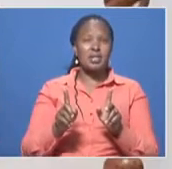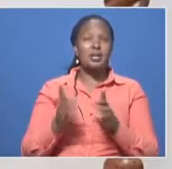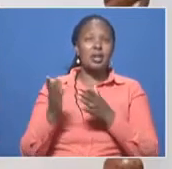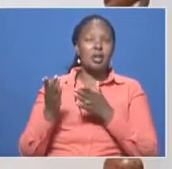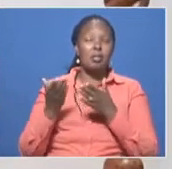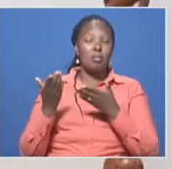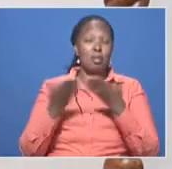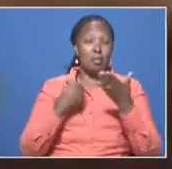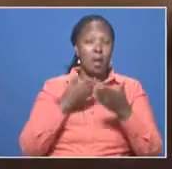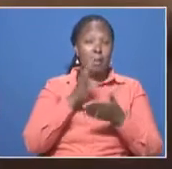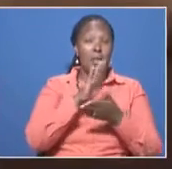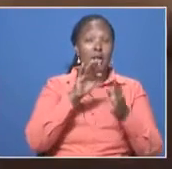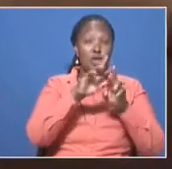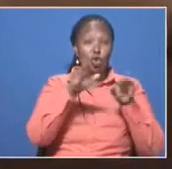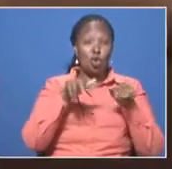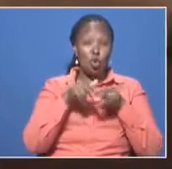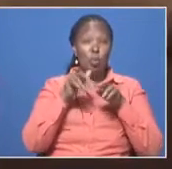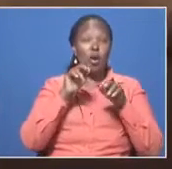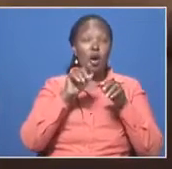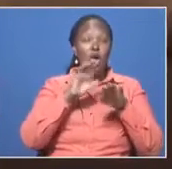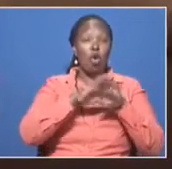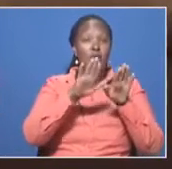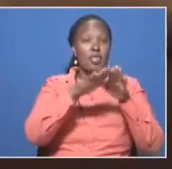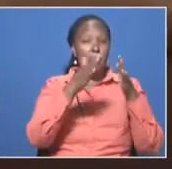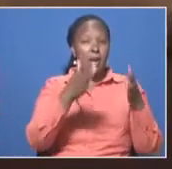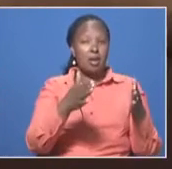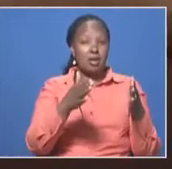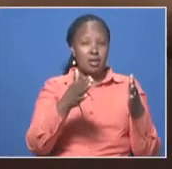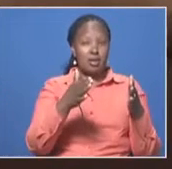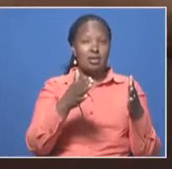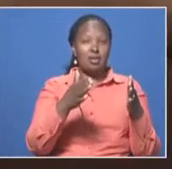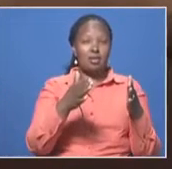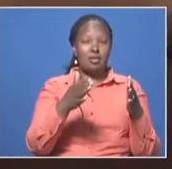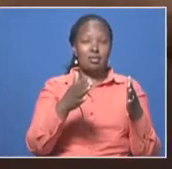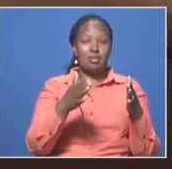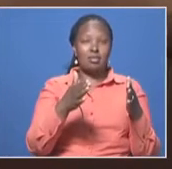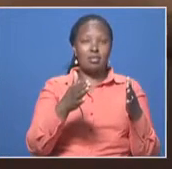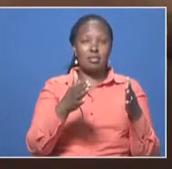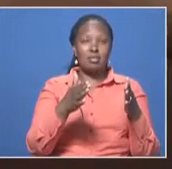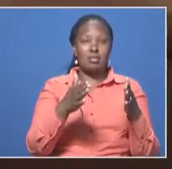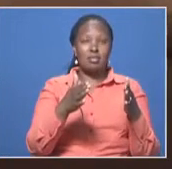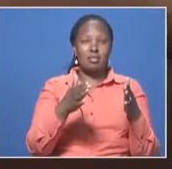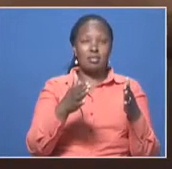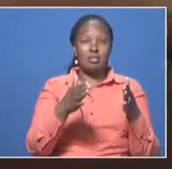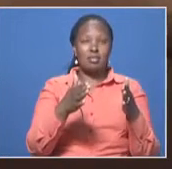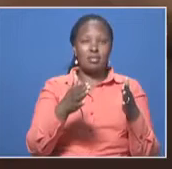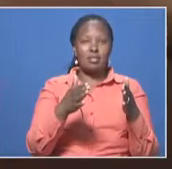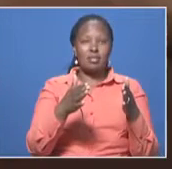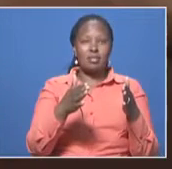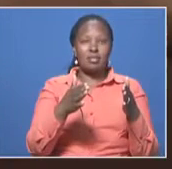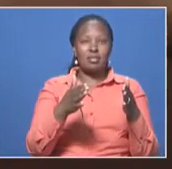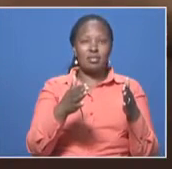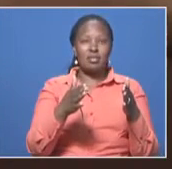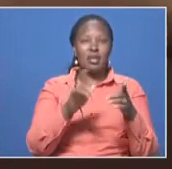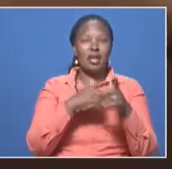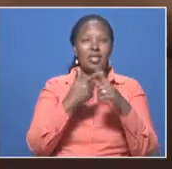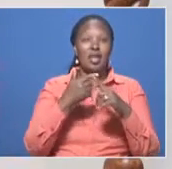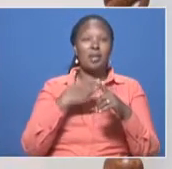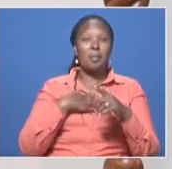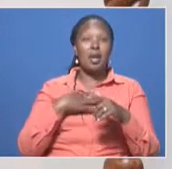room, put me on the bed, lay me on the bed, and then my